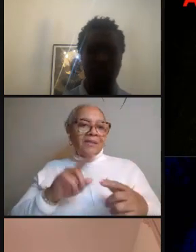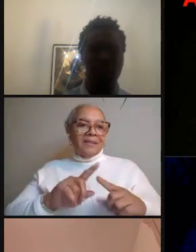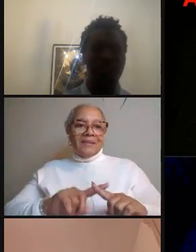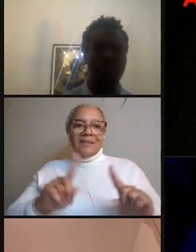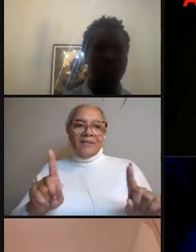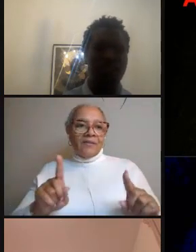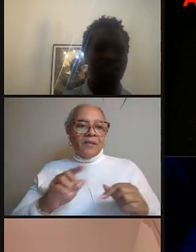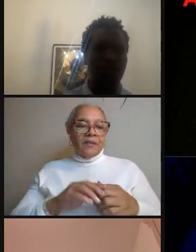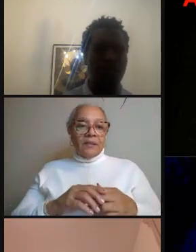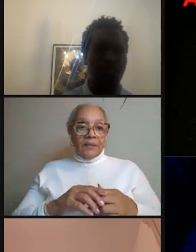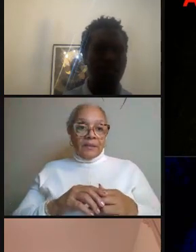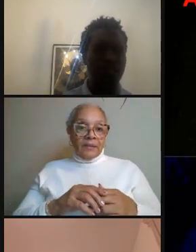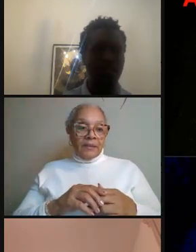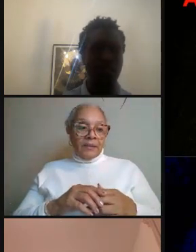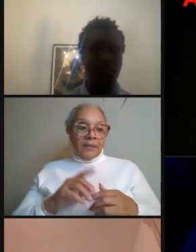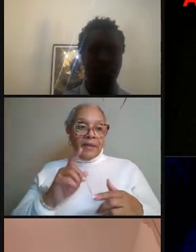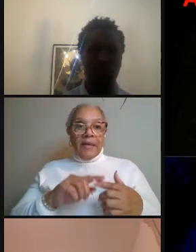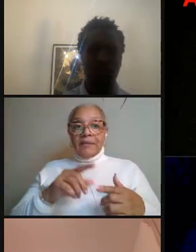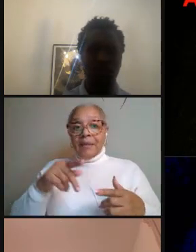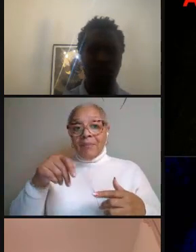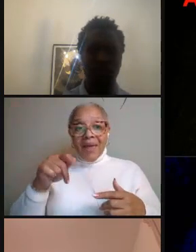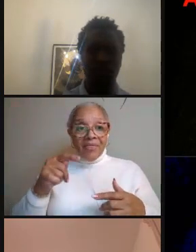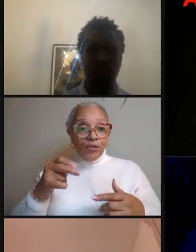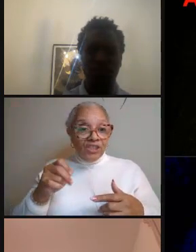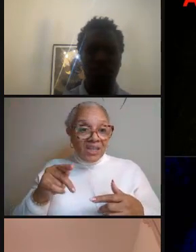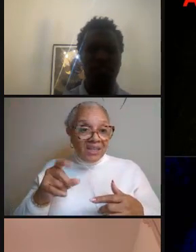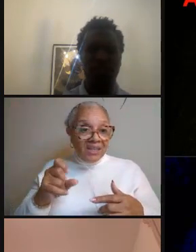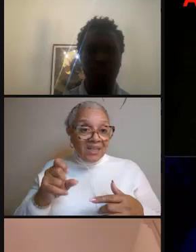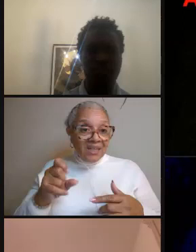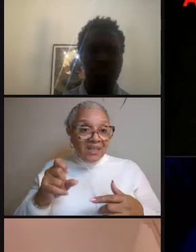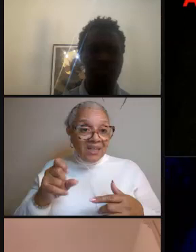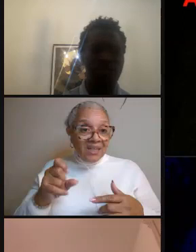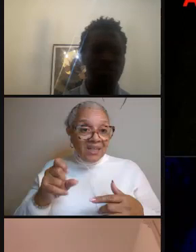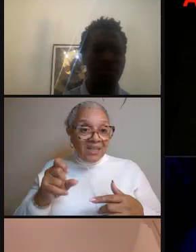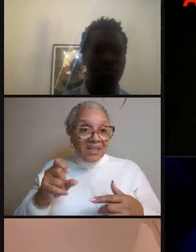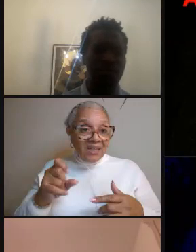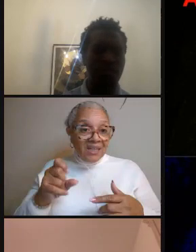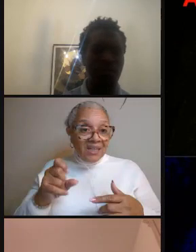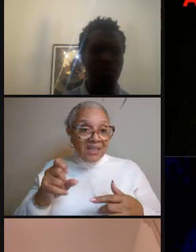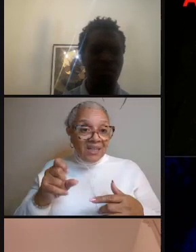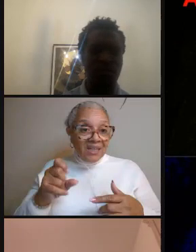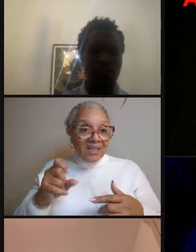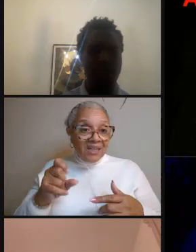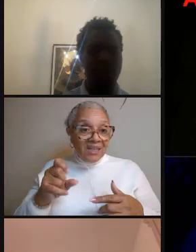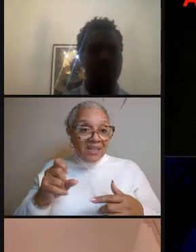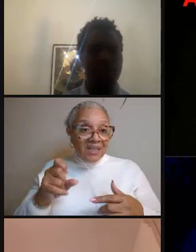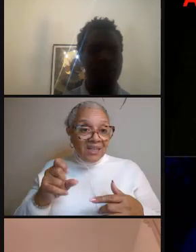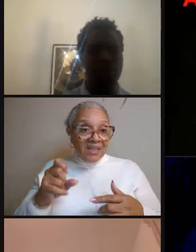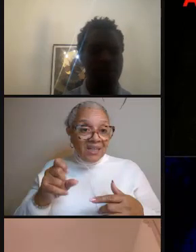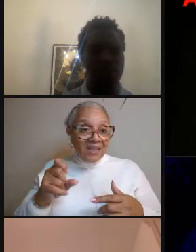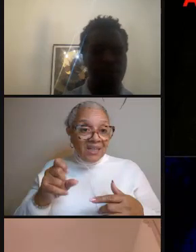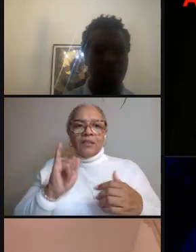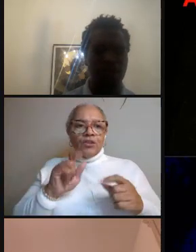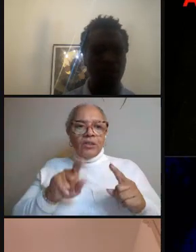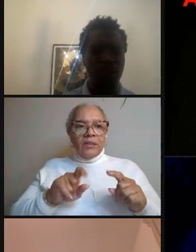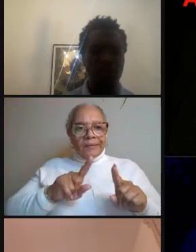it a pathogenic SNP? So I think those are some of the things that we probably need to probe.